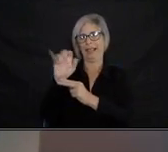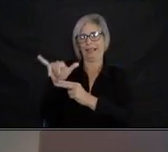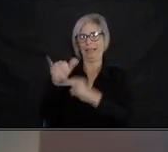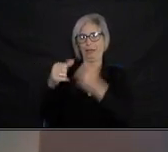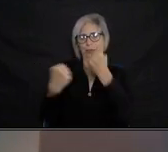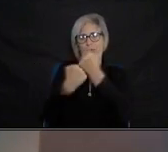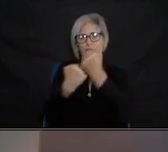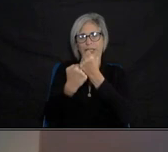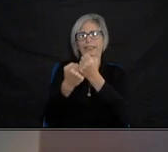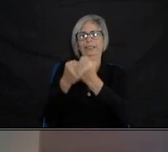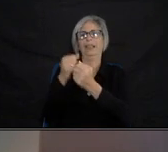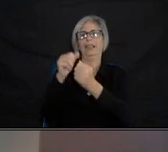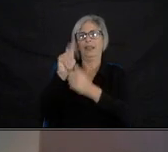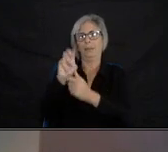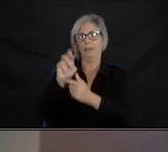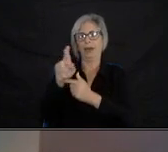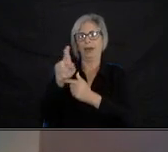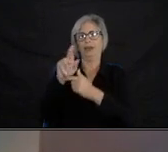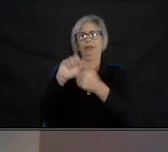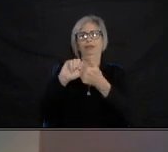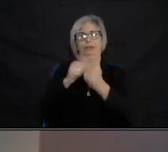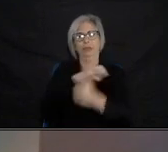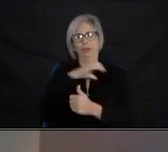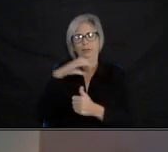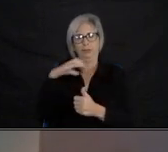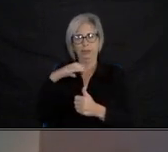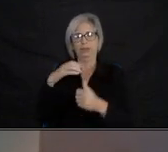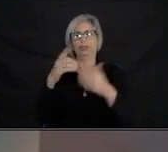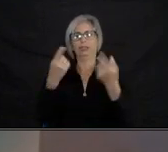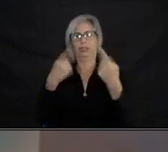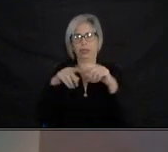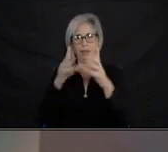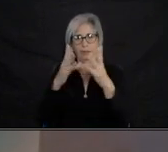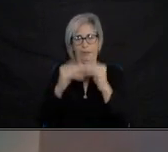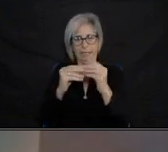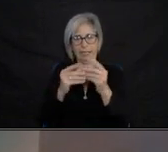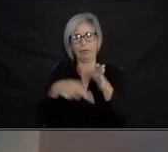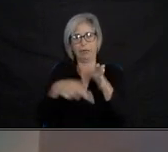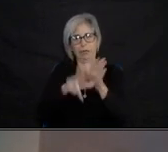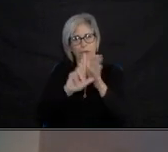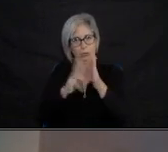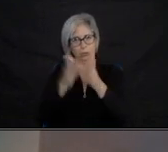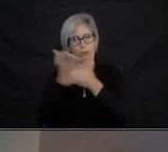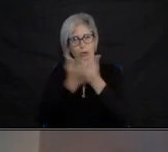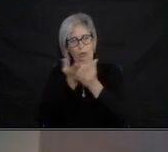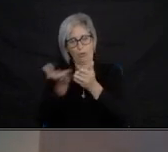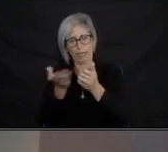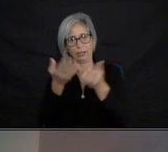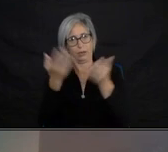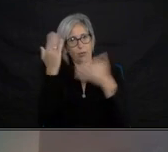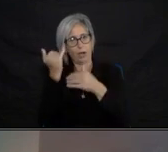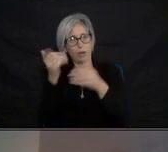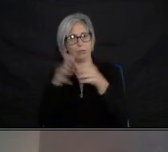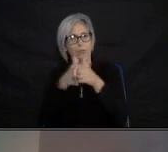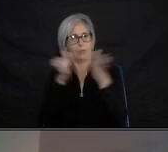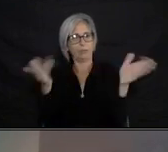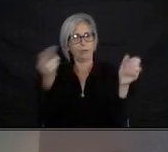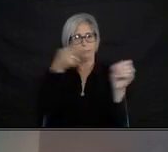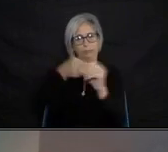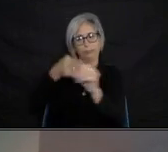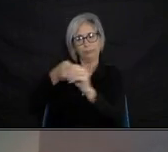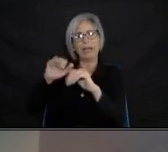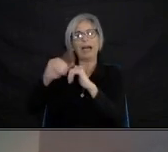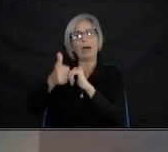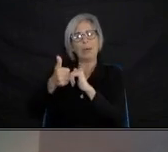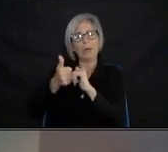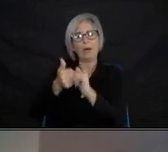and the elected officials during today's meeting. Before we start, I'd like to review a few housekeeping items so the public audience knows how to participate.